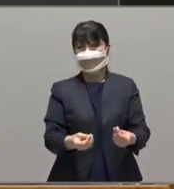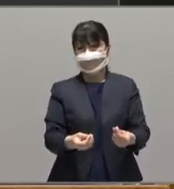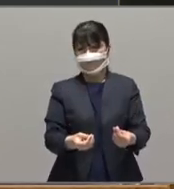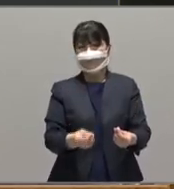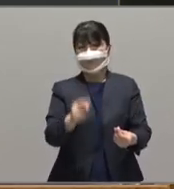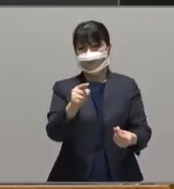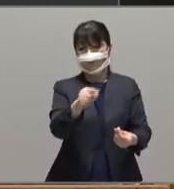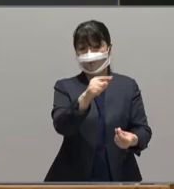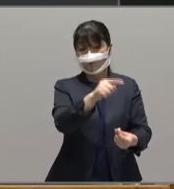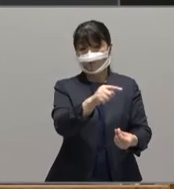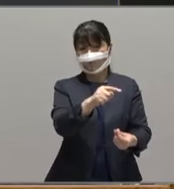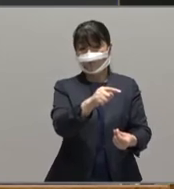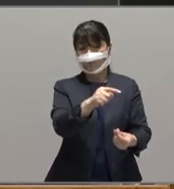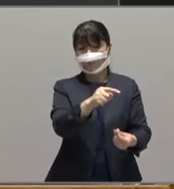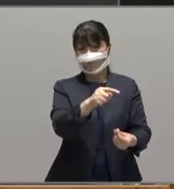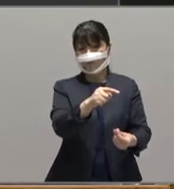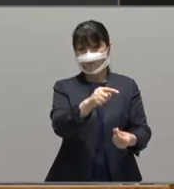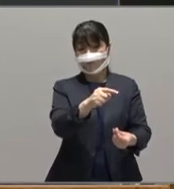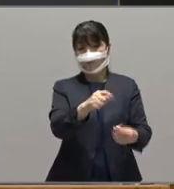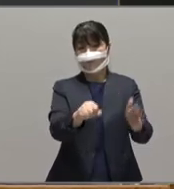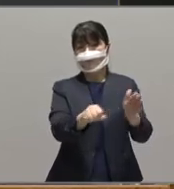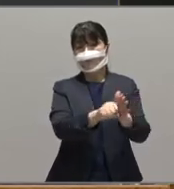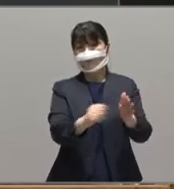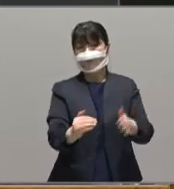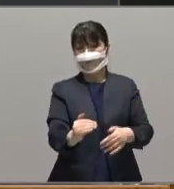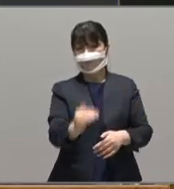And 3 nights later, immunity